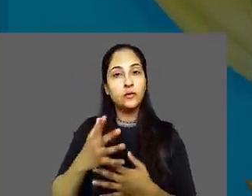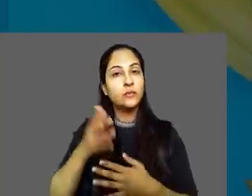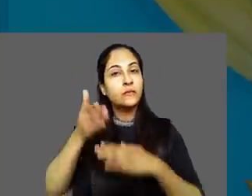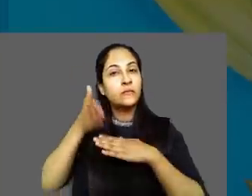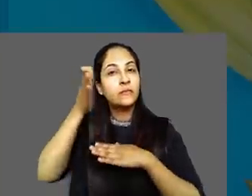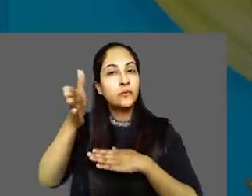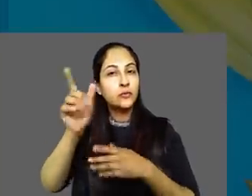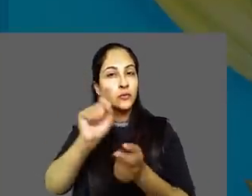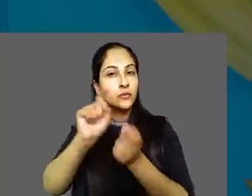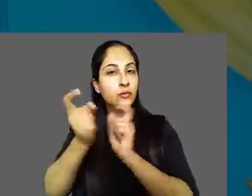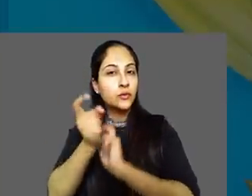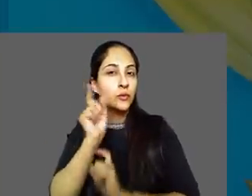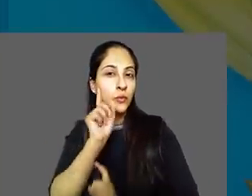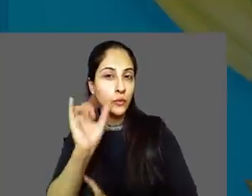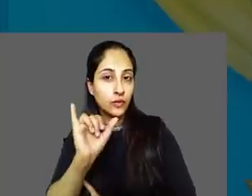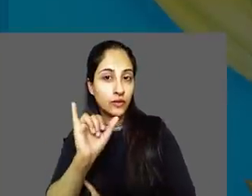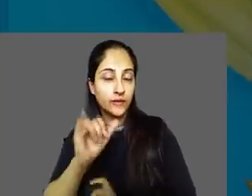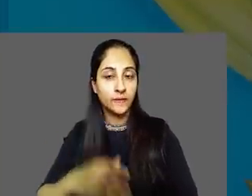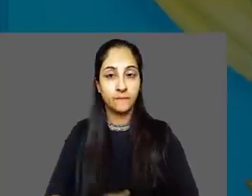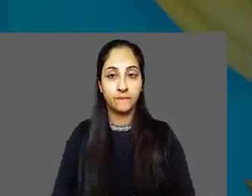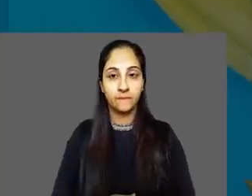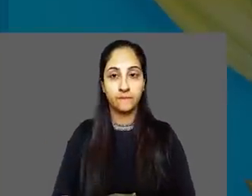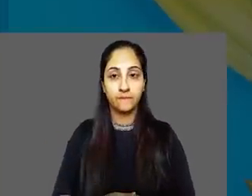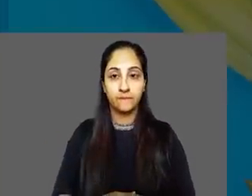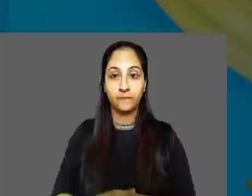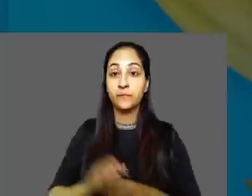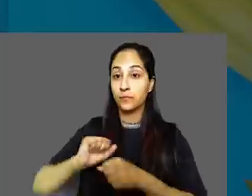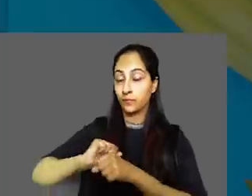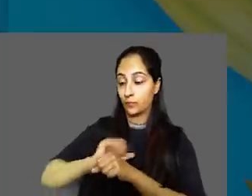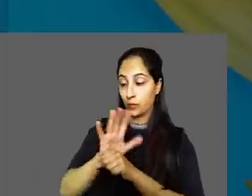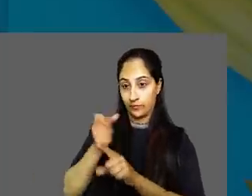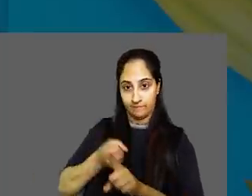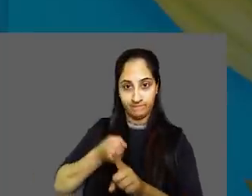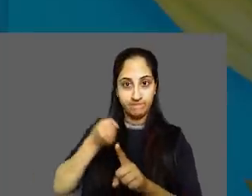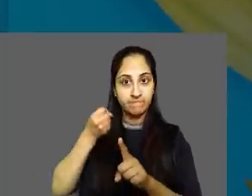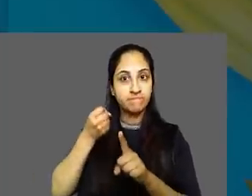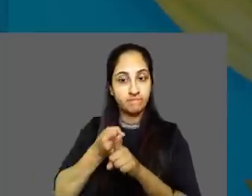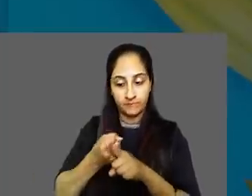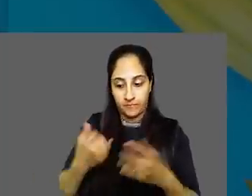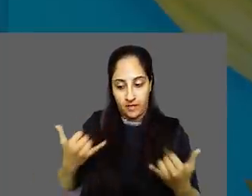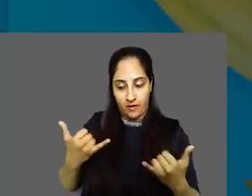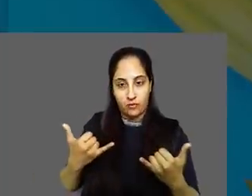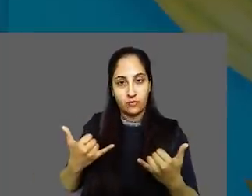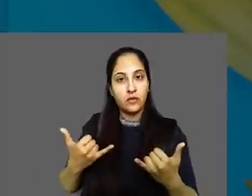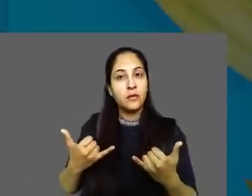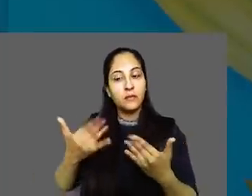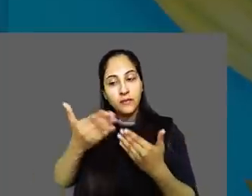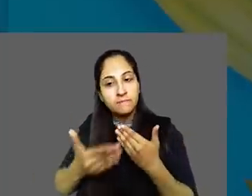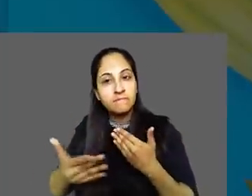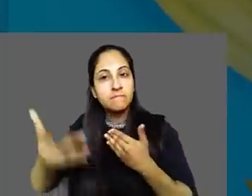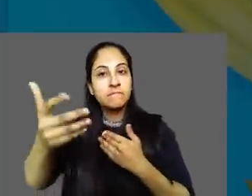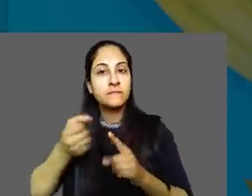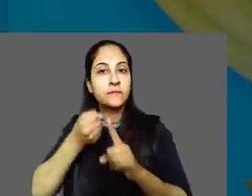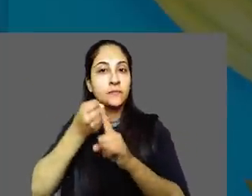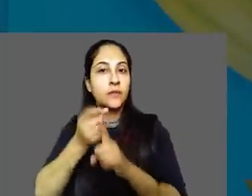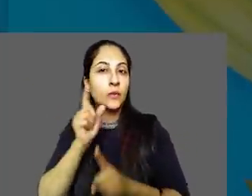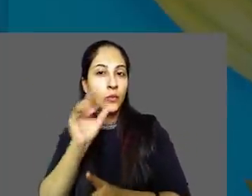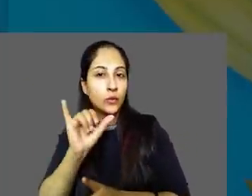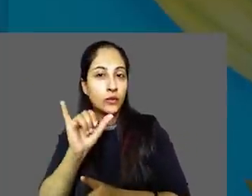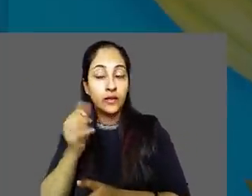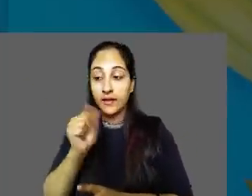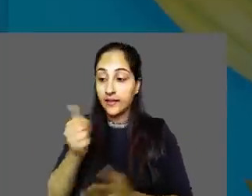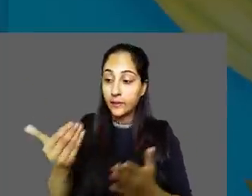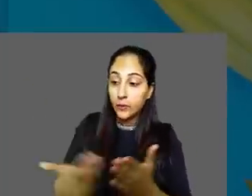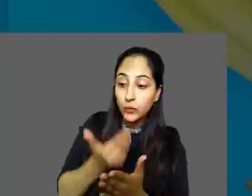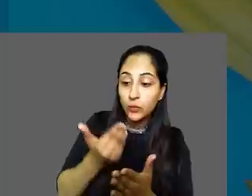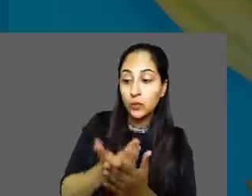I can say, perhaps has catalyzed in a certain degree? And I'd maybe even like to get your classification as to what you think are trends